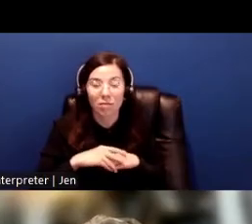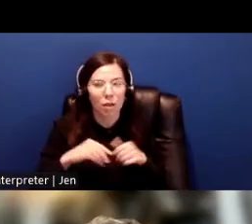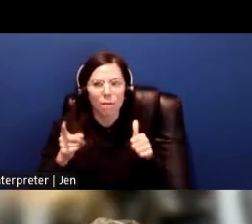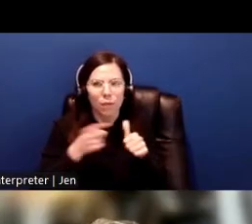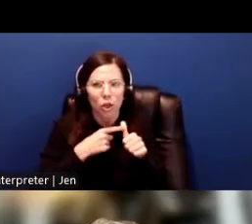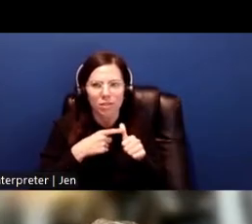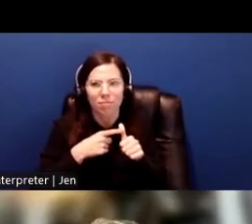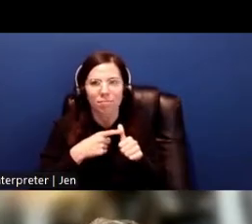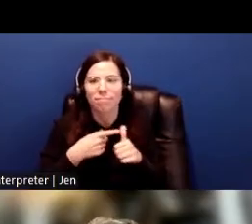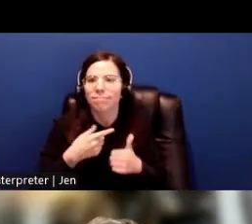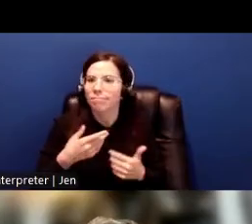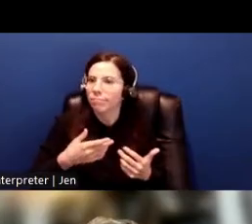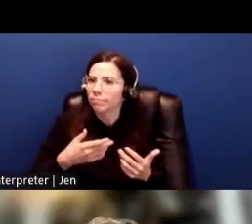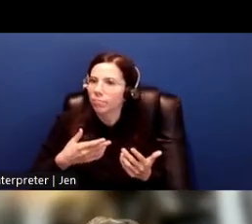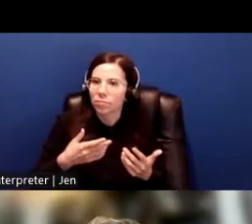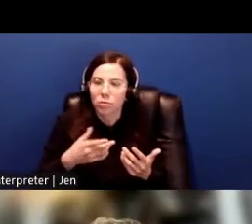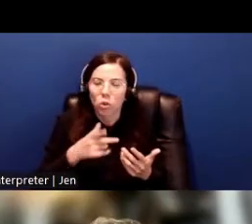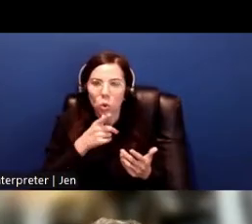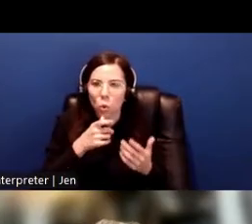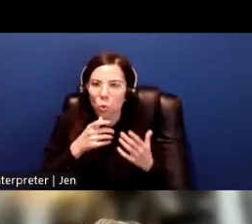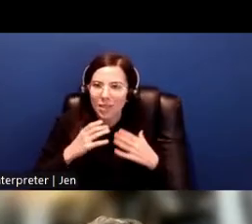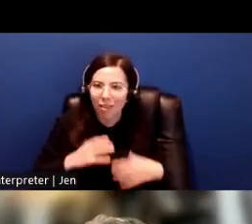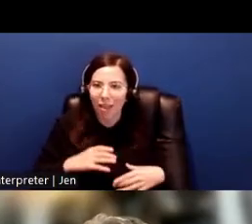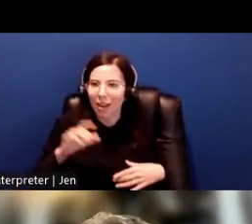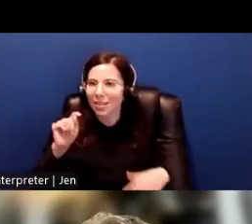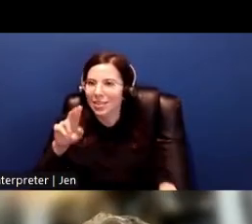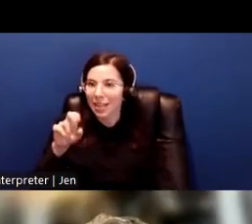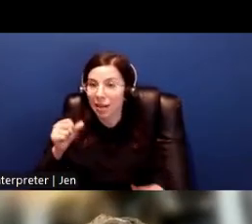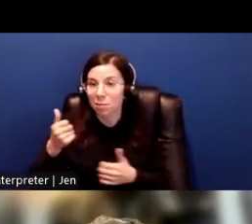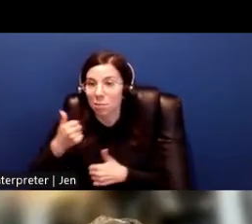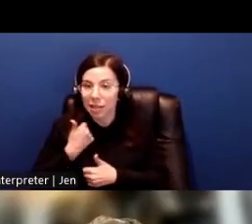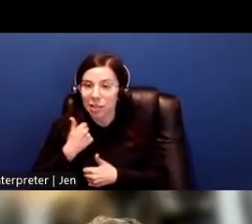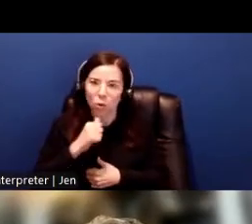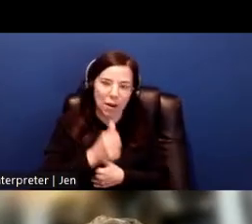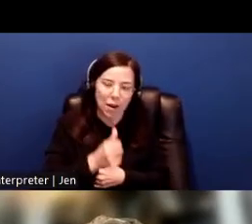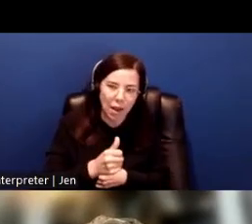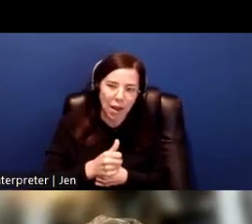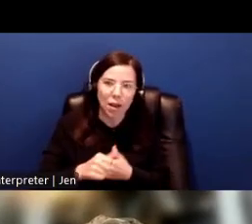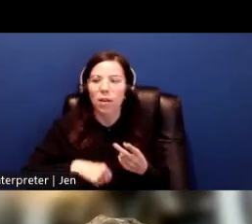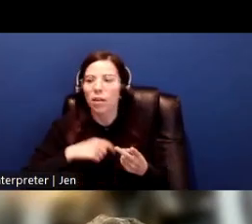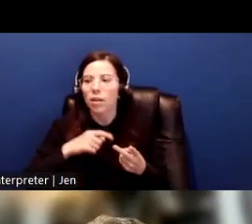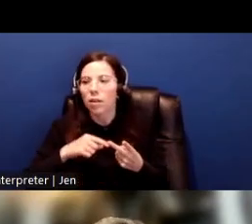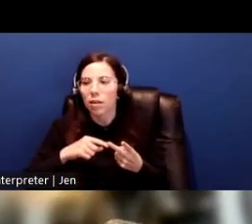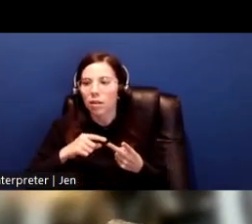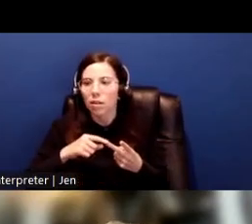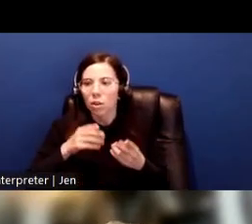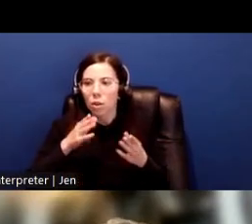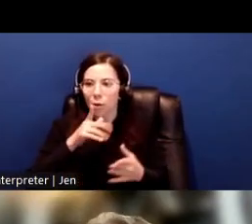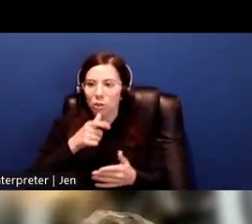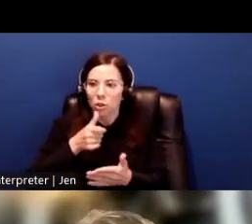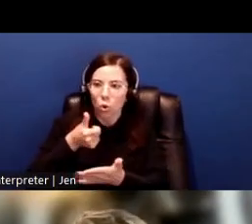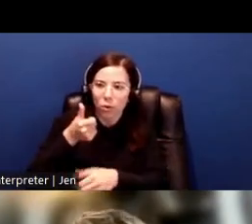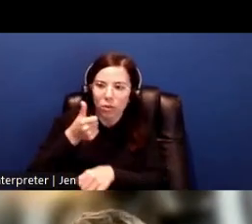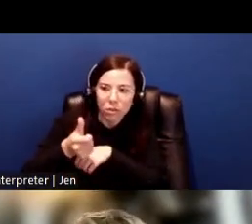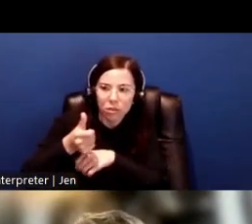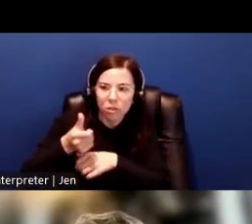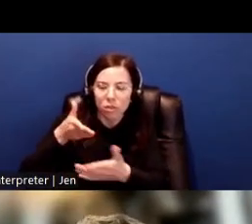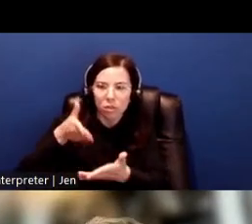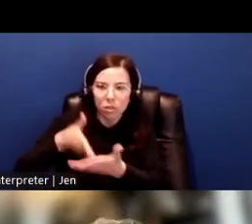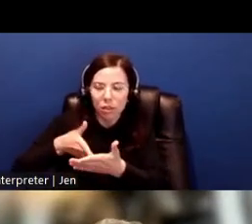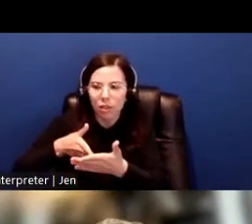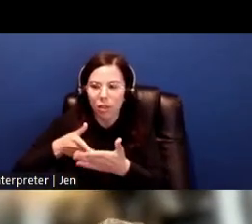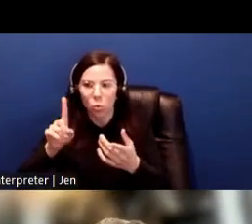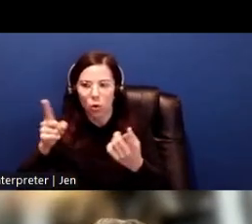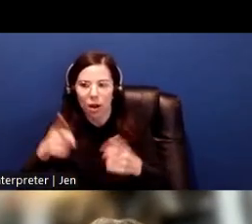status of your client? What was the status of the person who committed it? Where did it